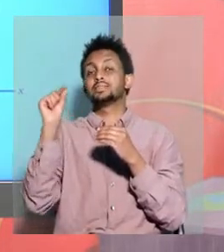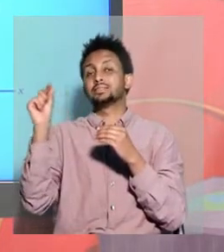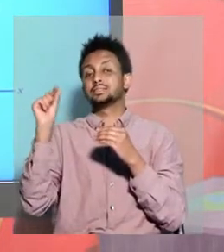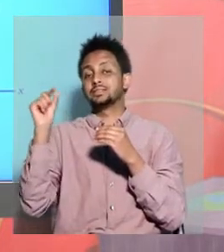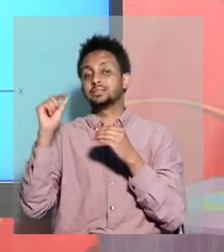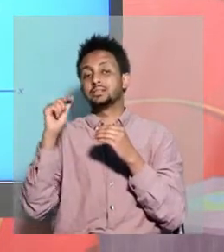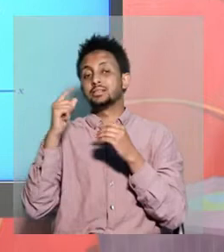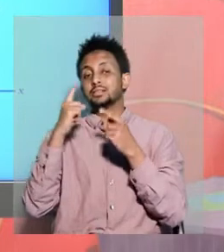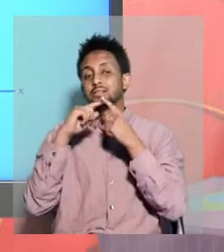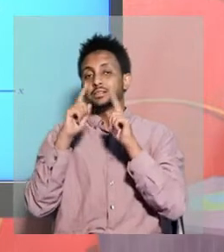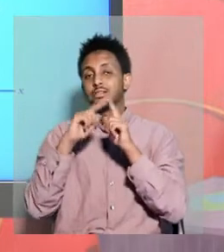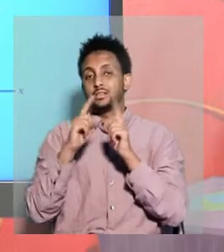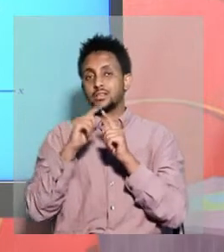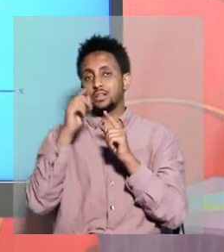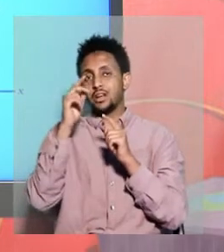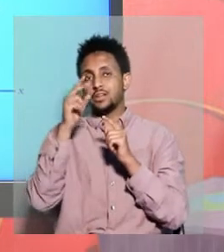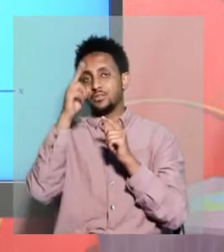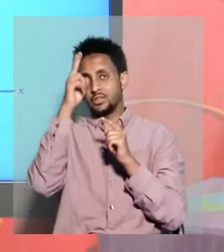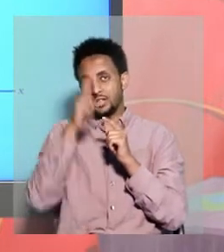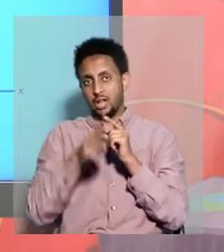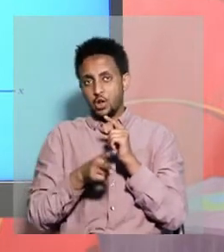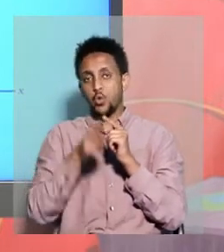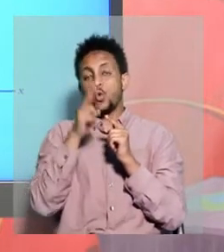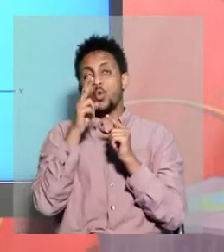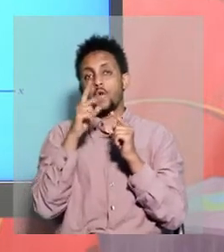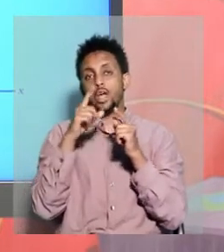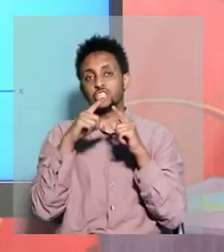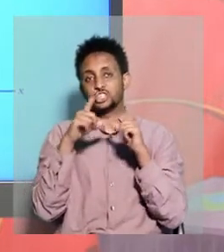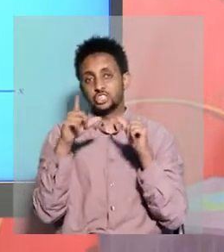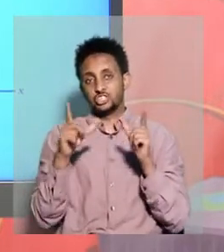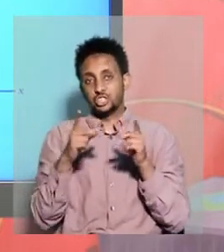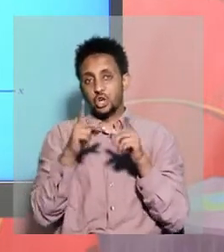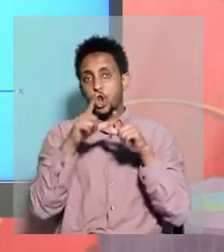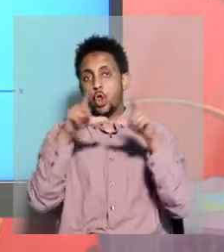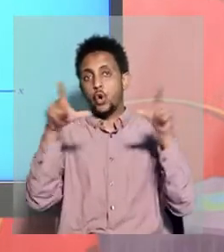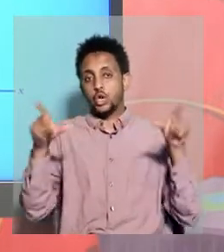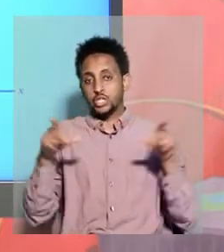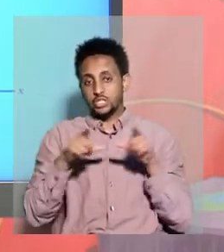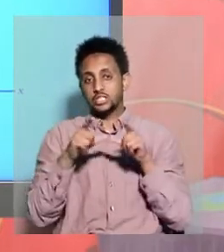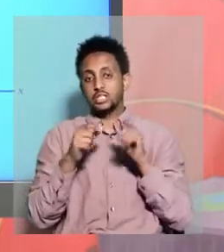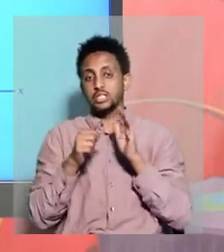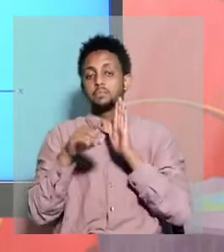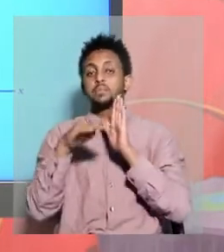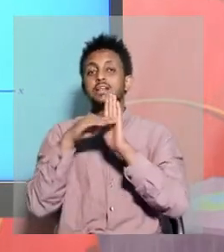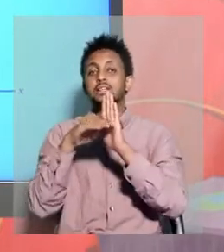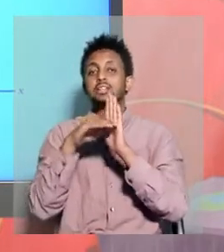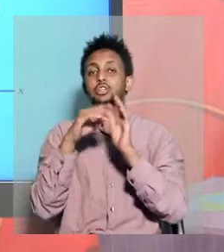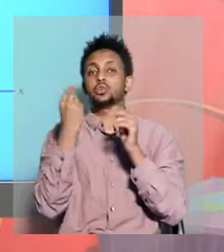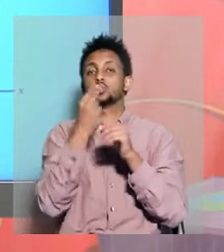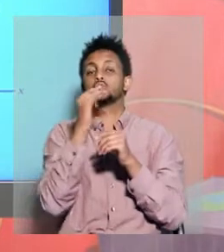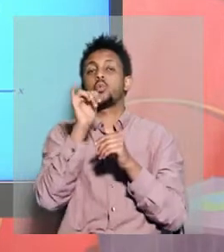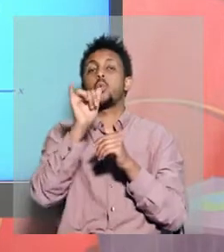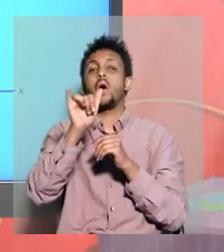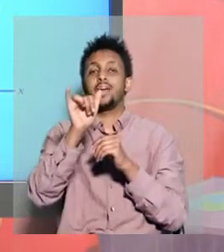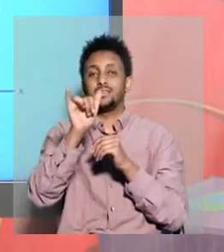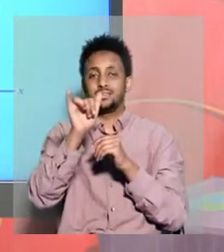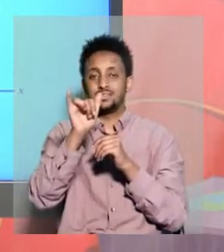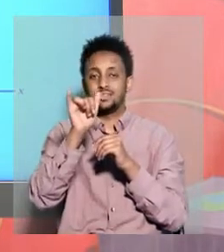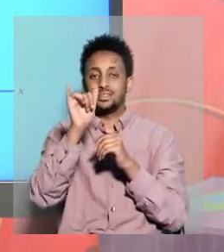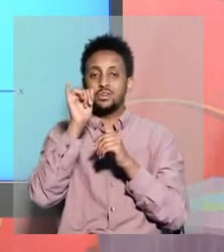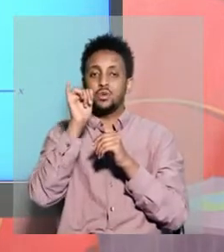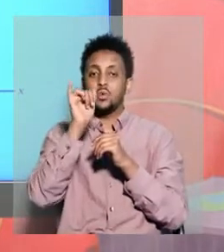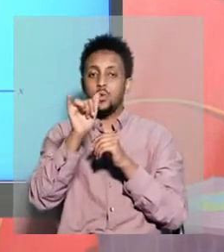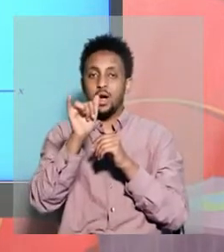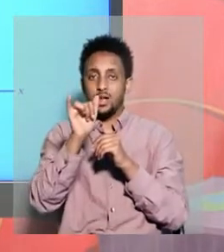are found at different vertical location. So the vertical location is represented using y. Okay, the vertical